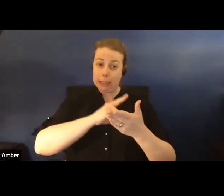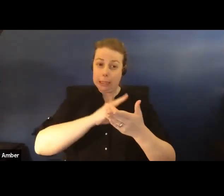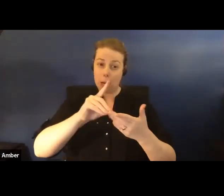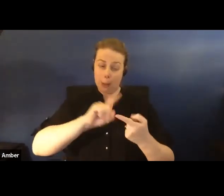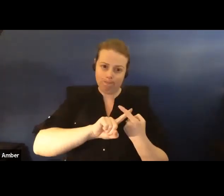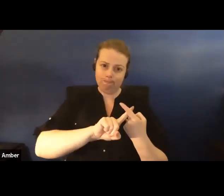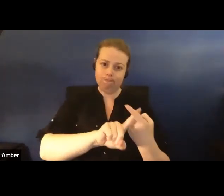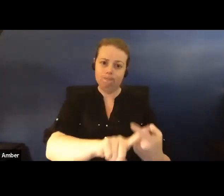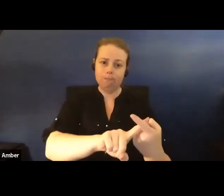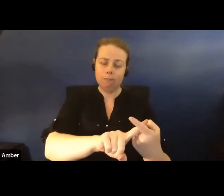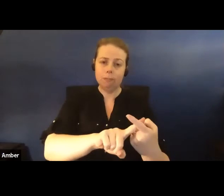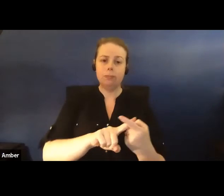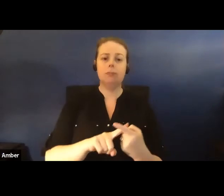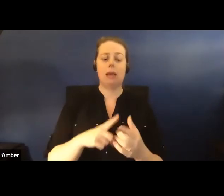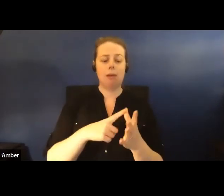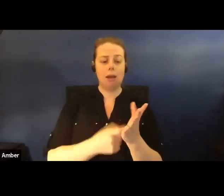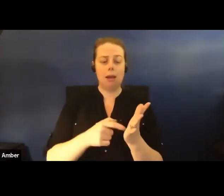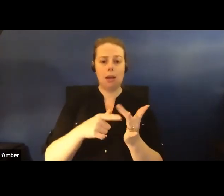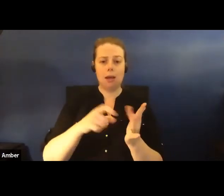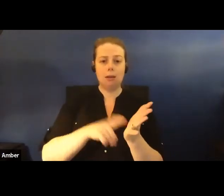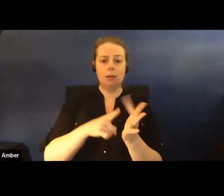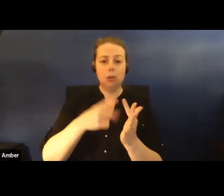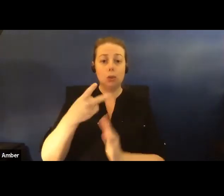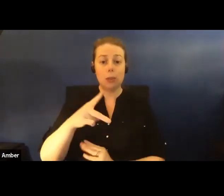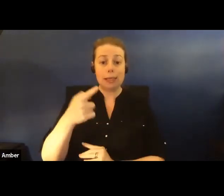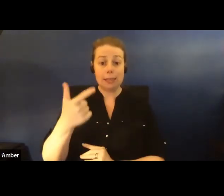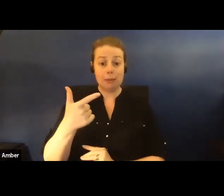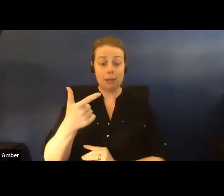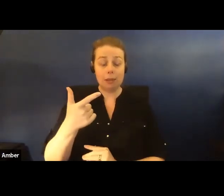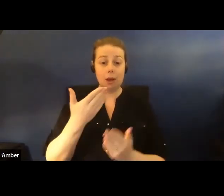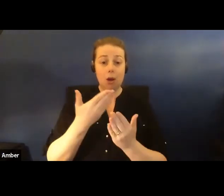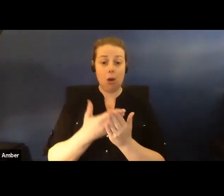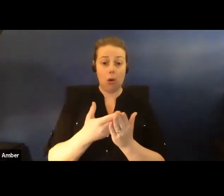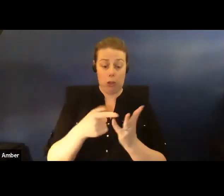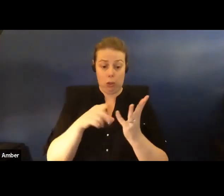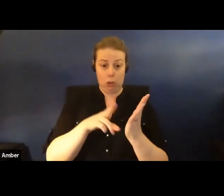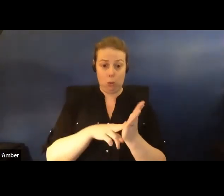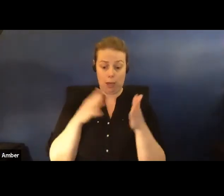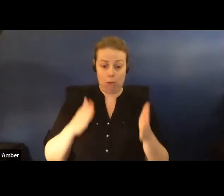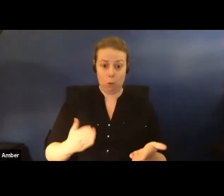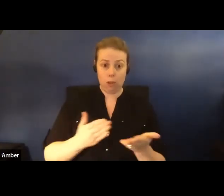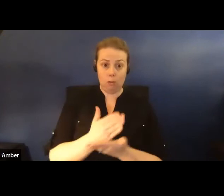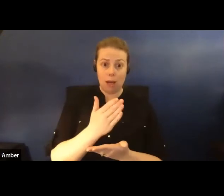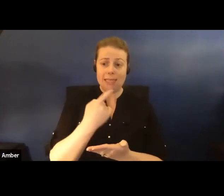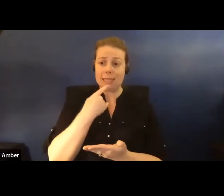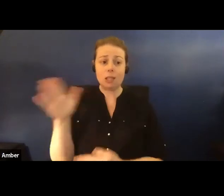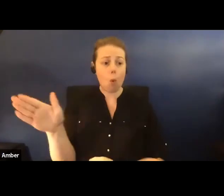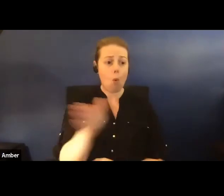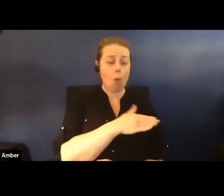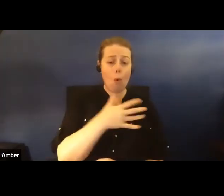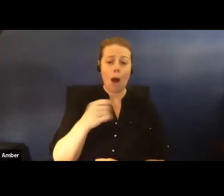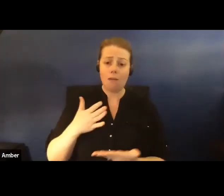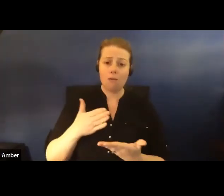Article 27 of the Universal Declaration of Human Rights states that everyone has the right to share